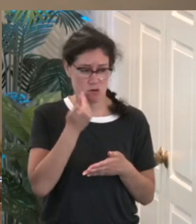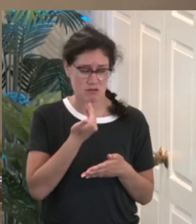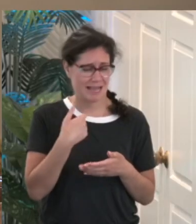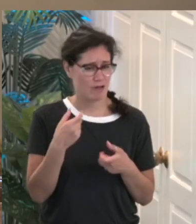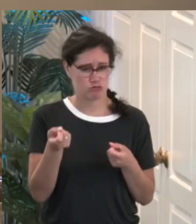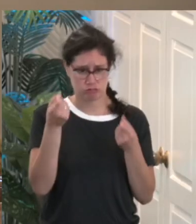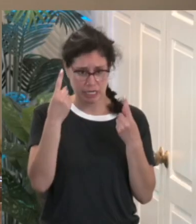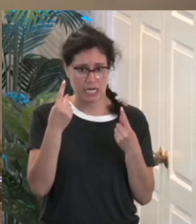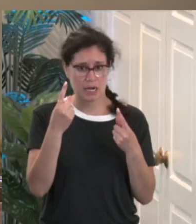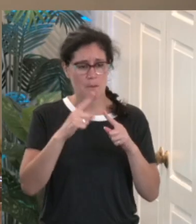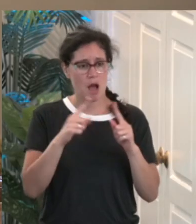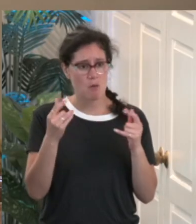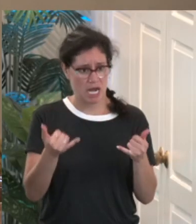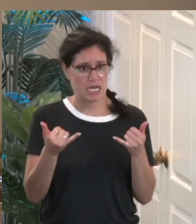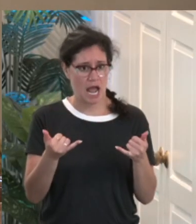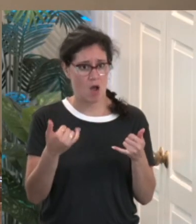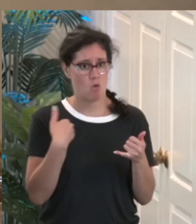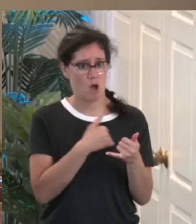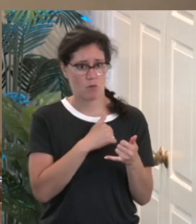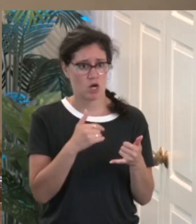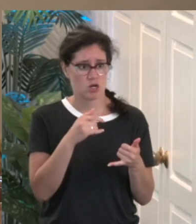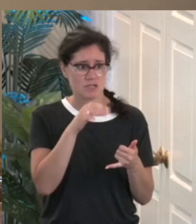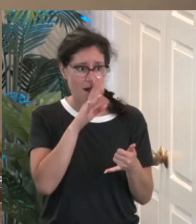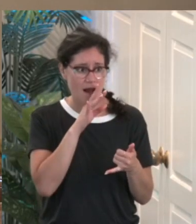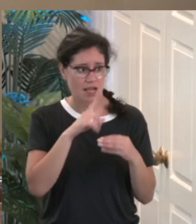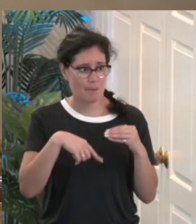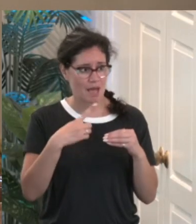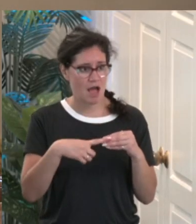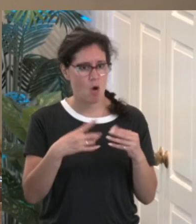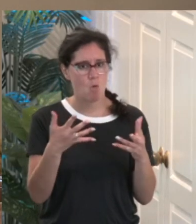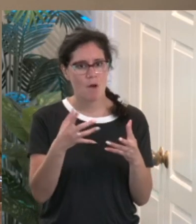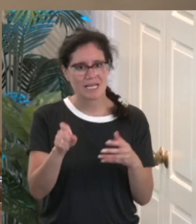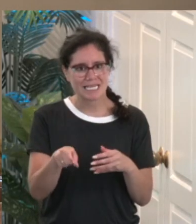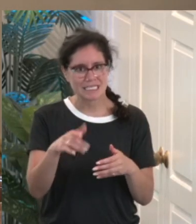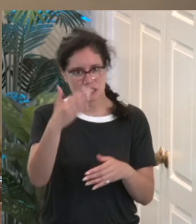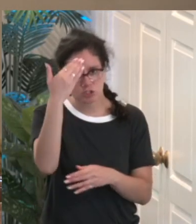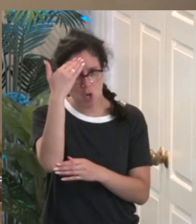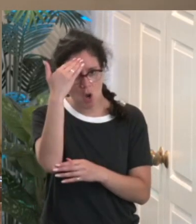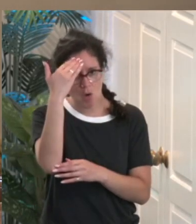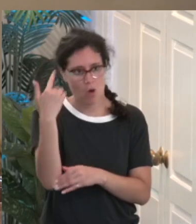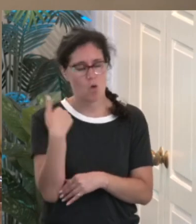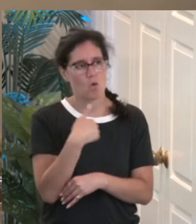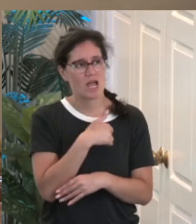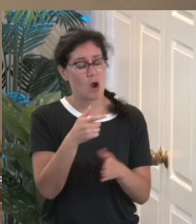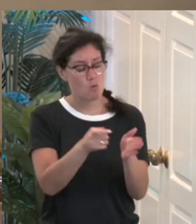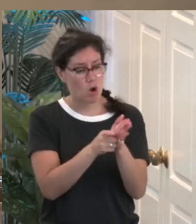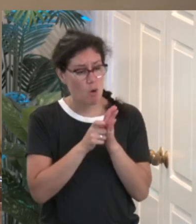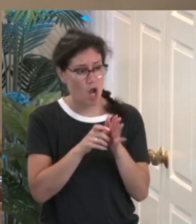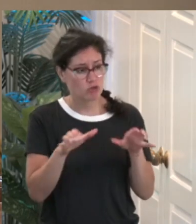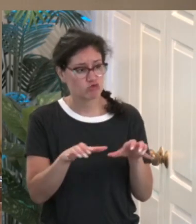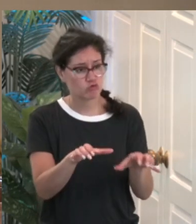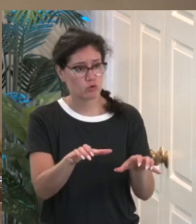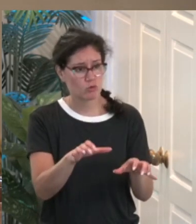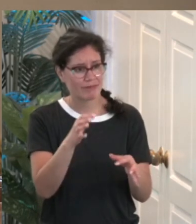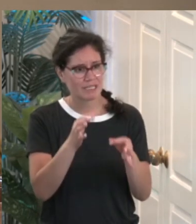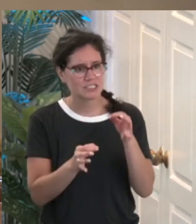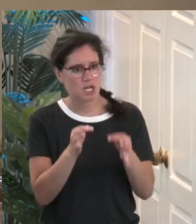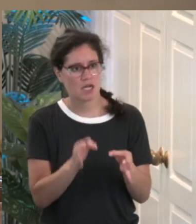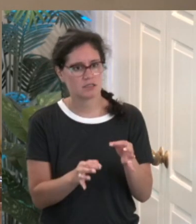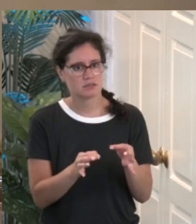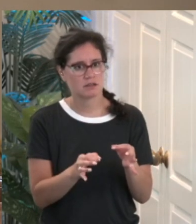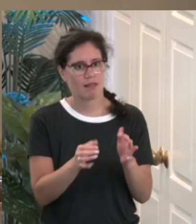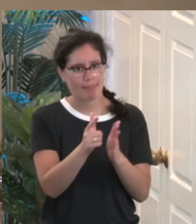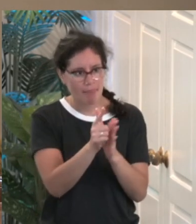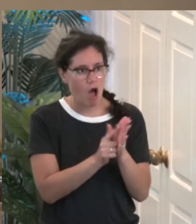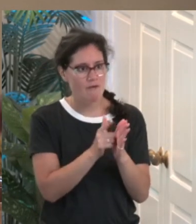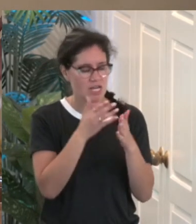But right now, what we're talking about and what we need to know is that we are required to do the justice, to love kindness,